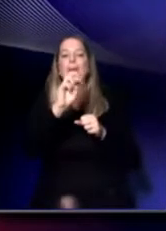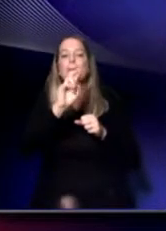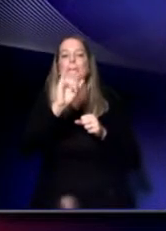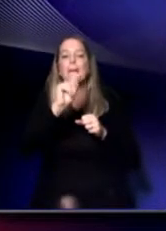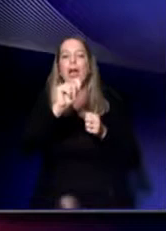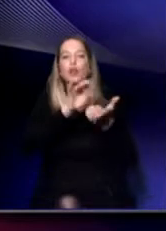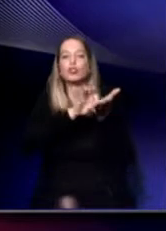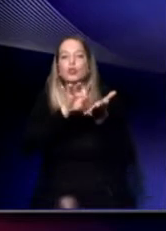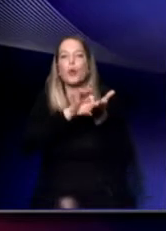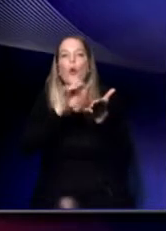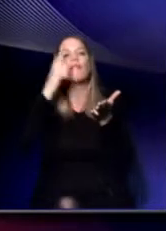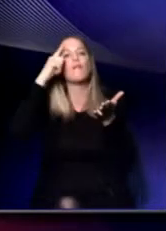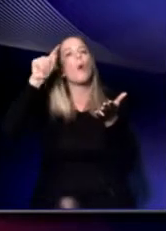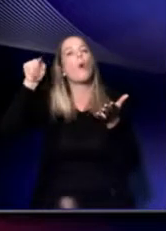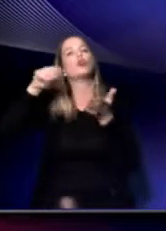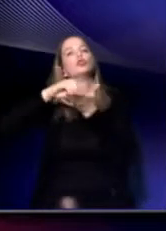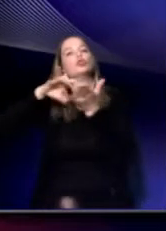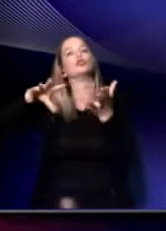start